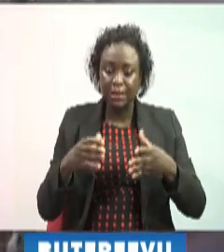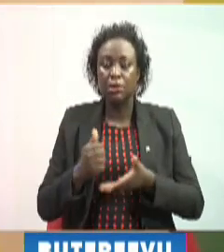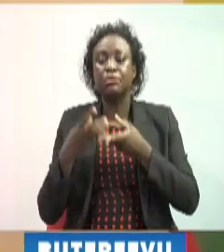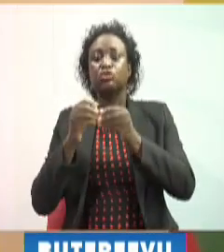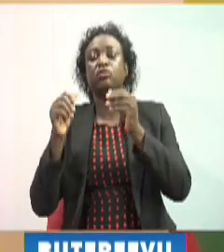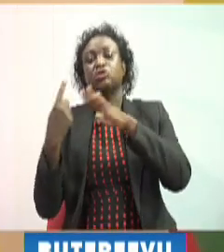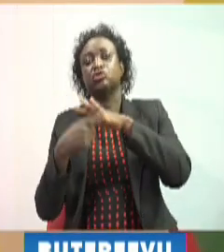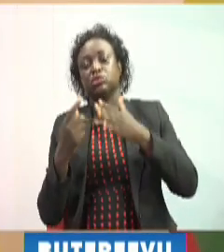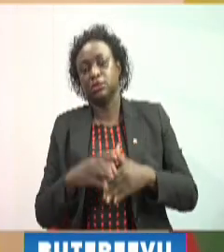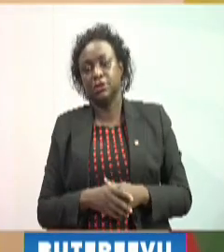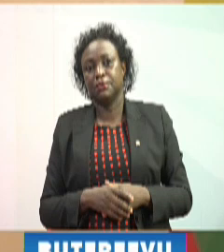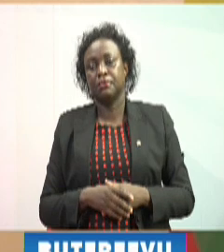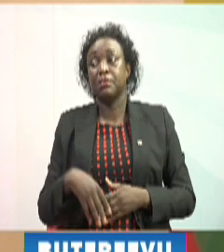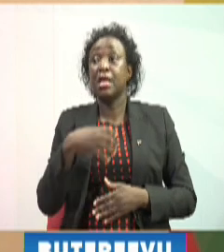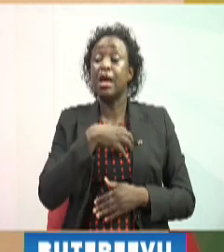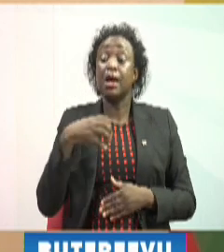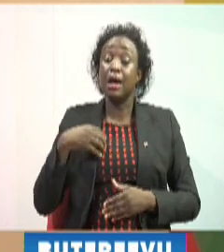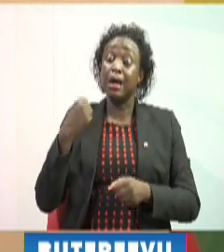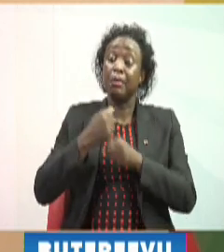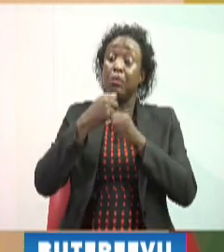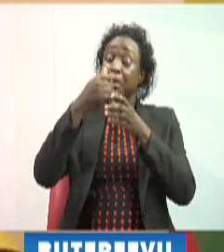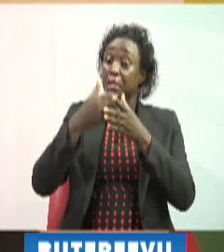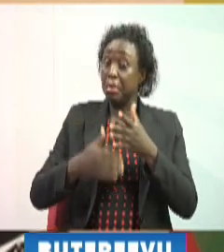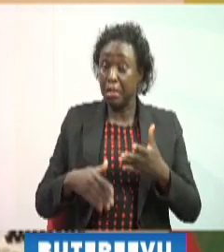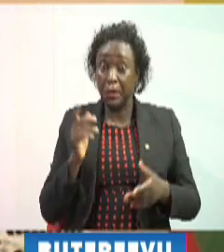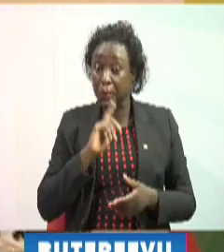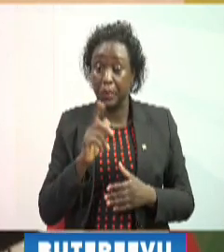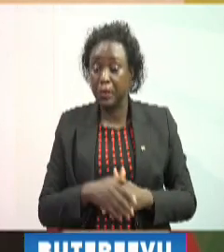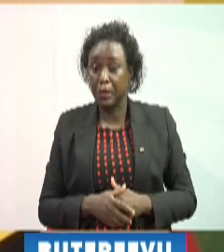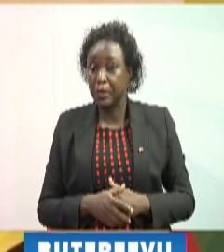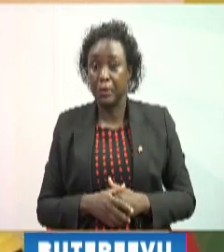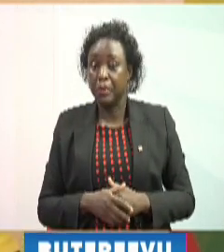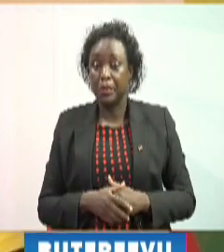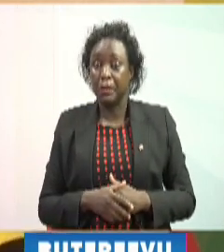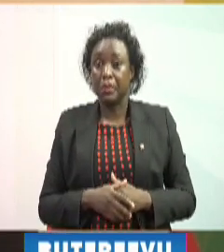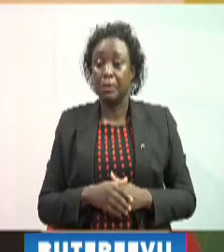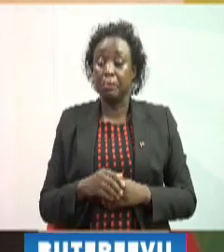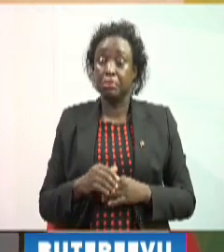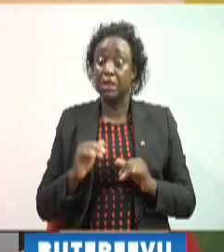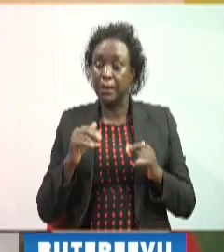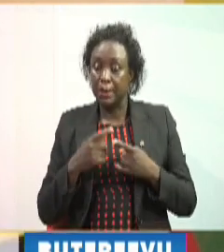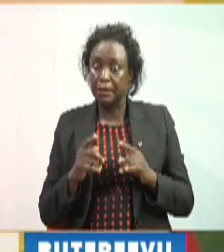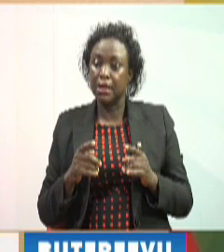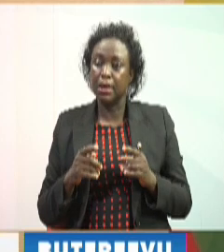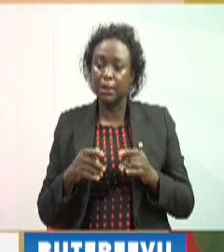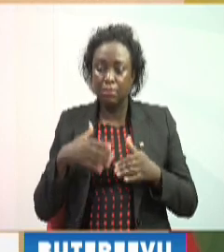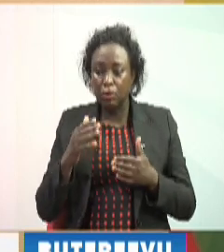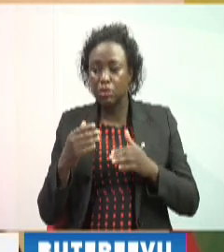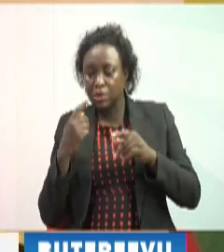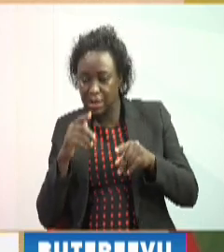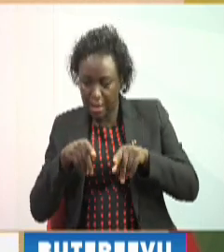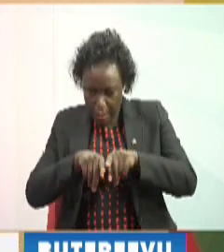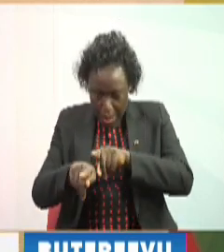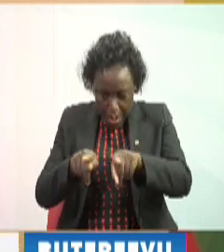eriwo. Abamagye bakoze bingi ne okusigala nga balonda batereza embeera